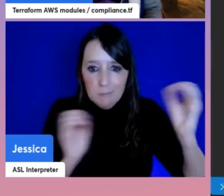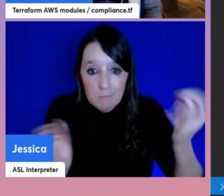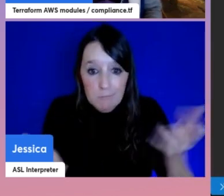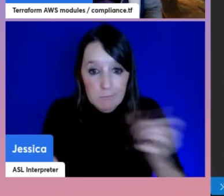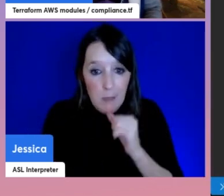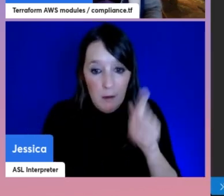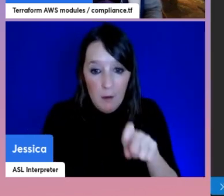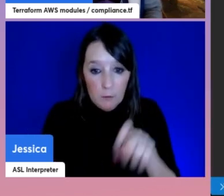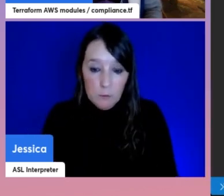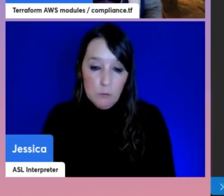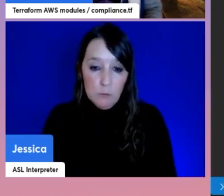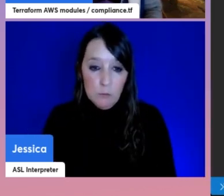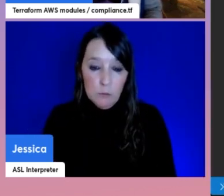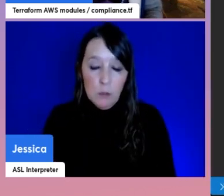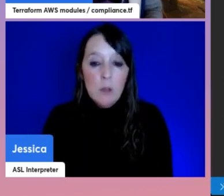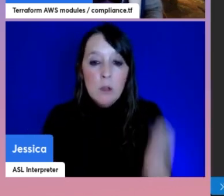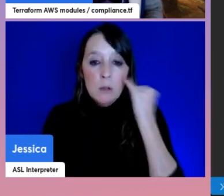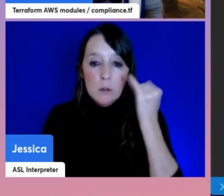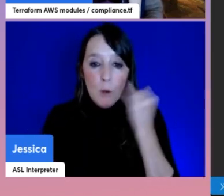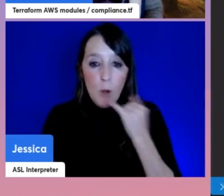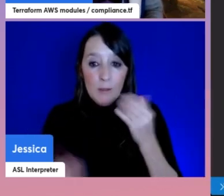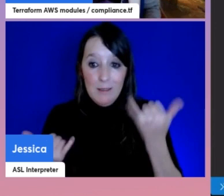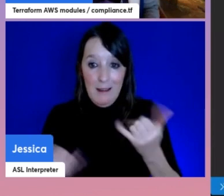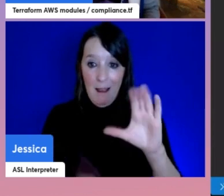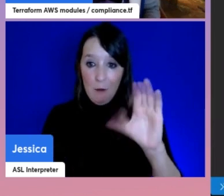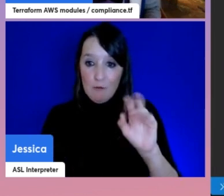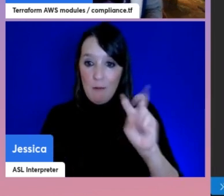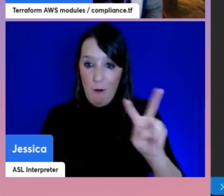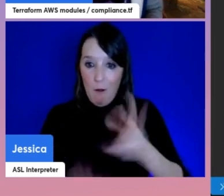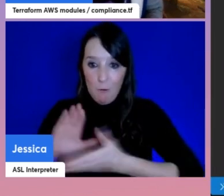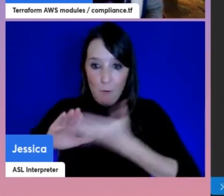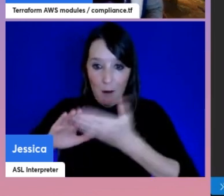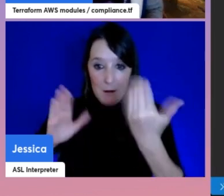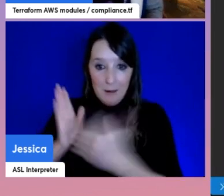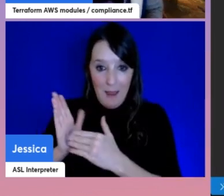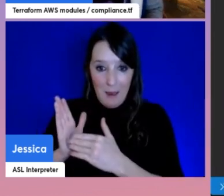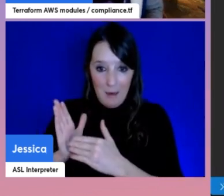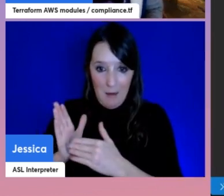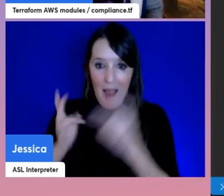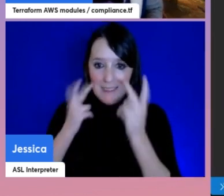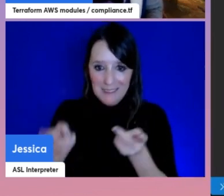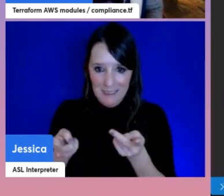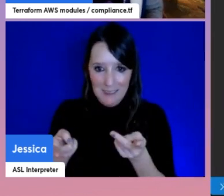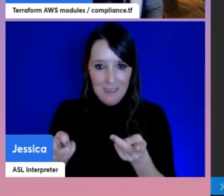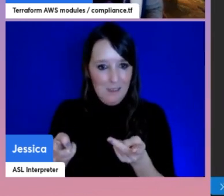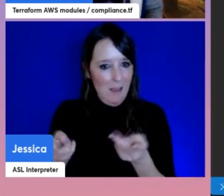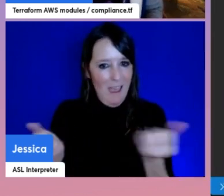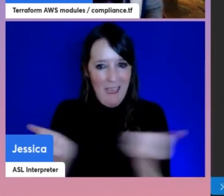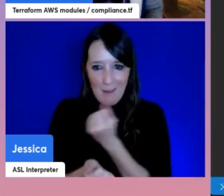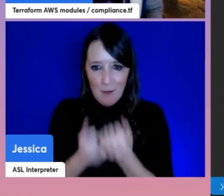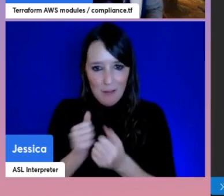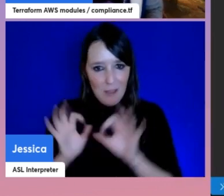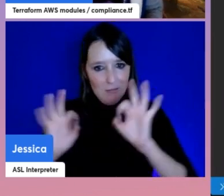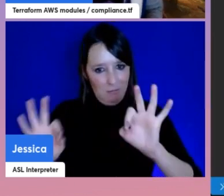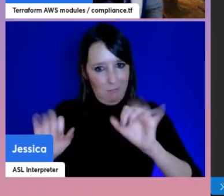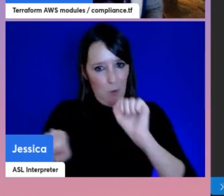So if I run checkoff now, I should see that everything works